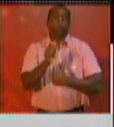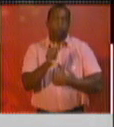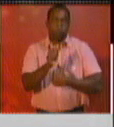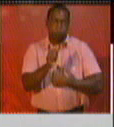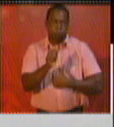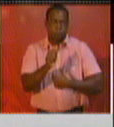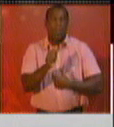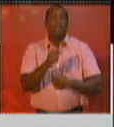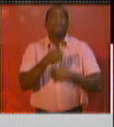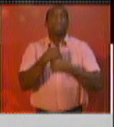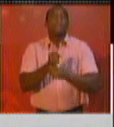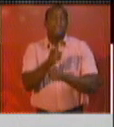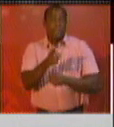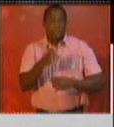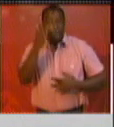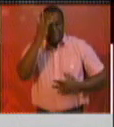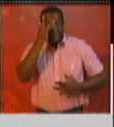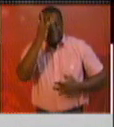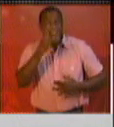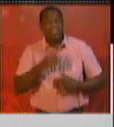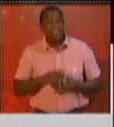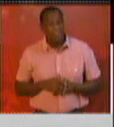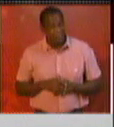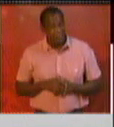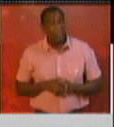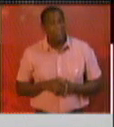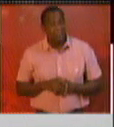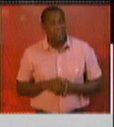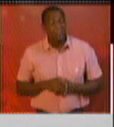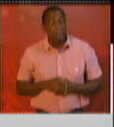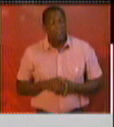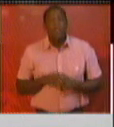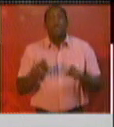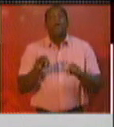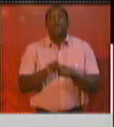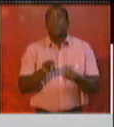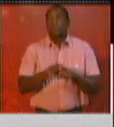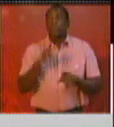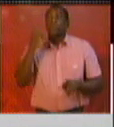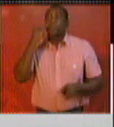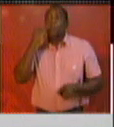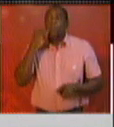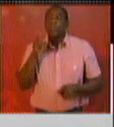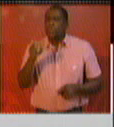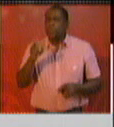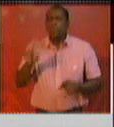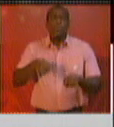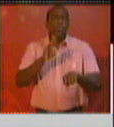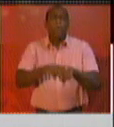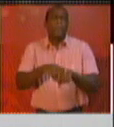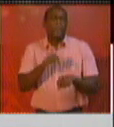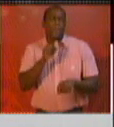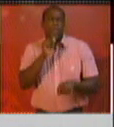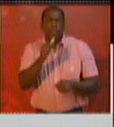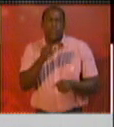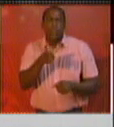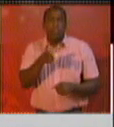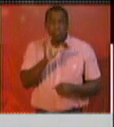again reminded that if you are a non-drinker, there are no health reasons which should persuade you to